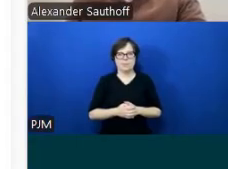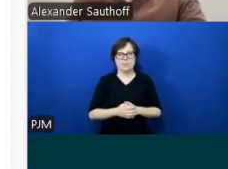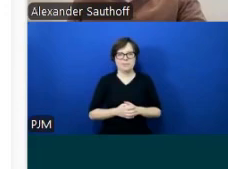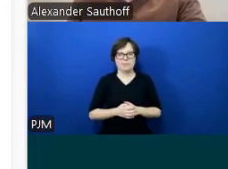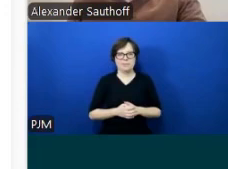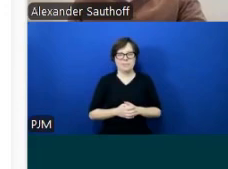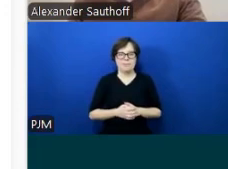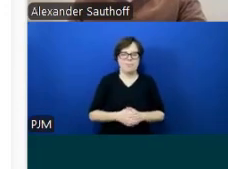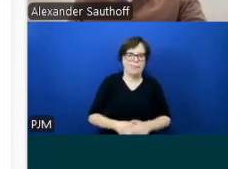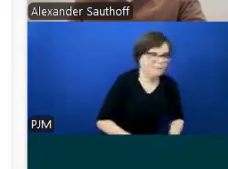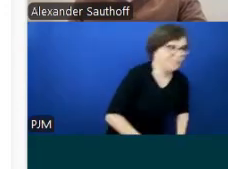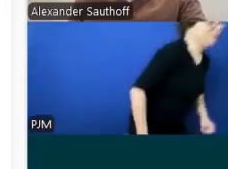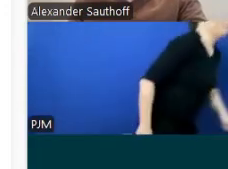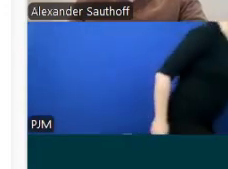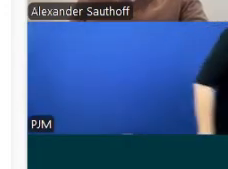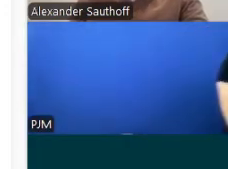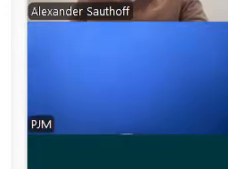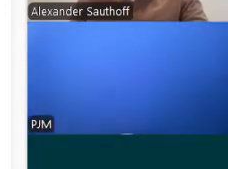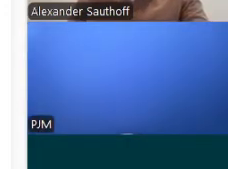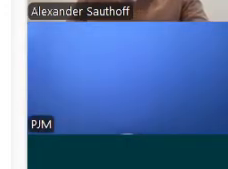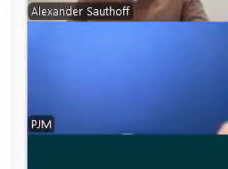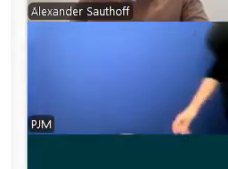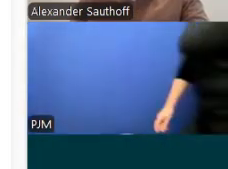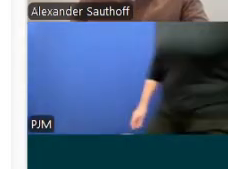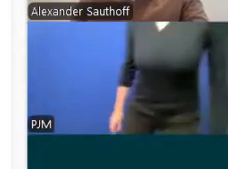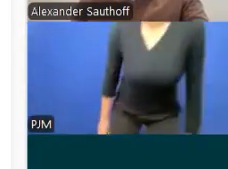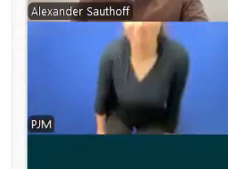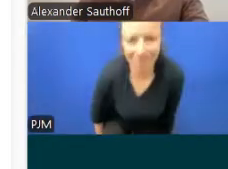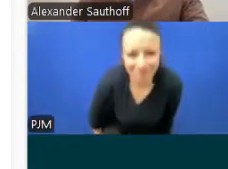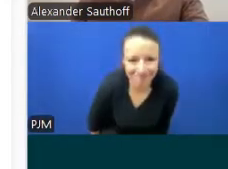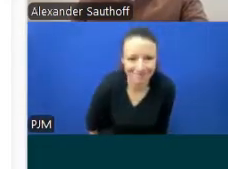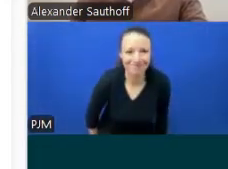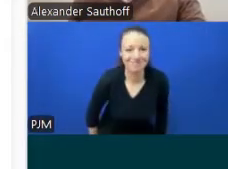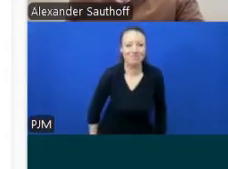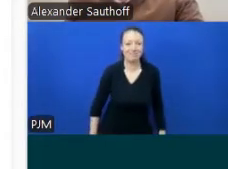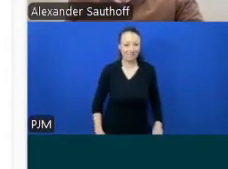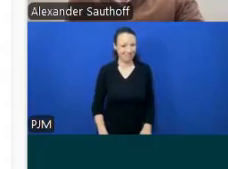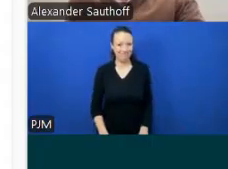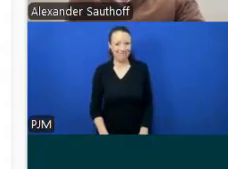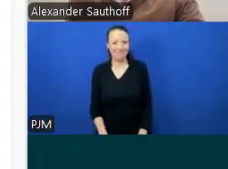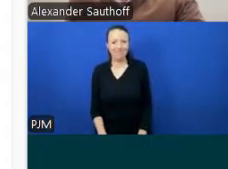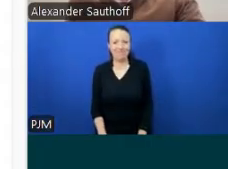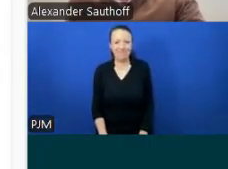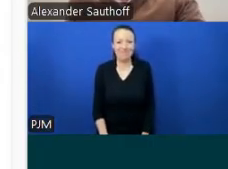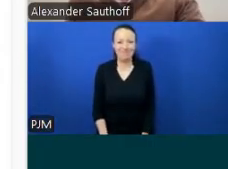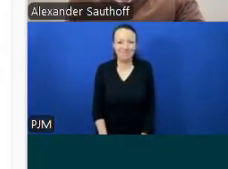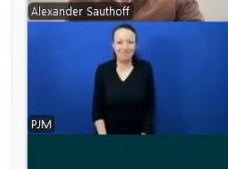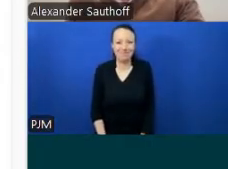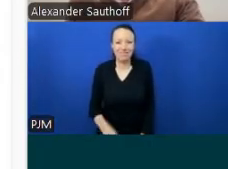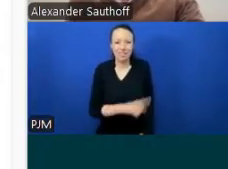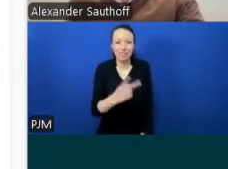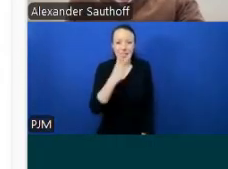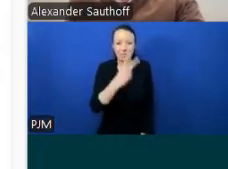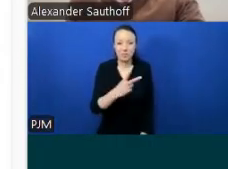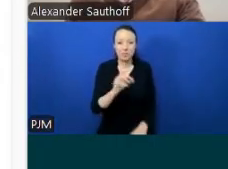Okay. We can see your computer screen, and now we move to... Can you see the